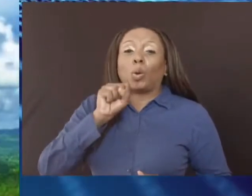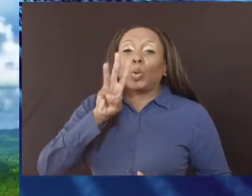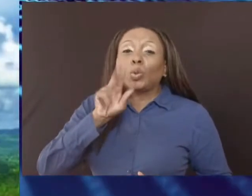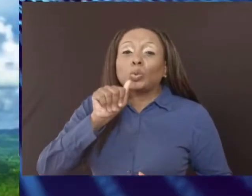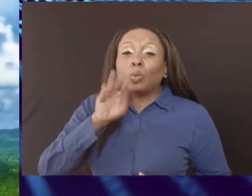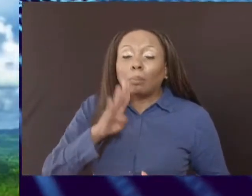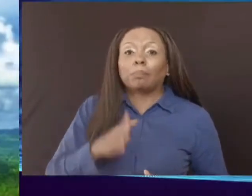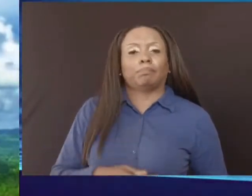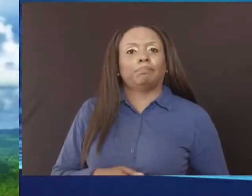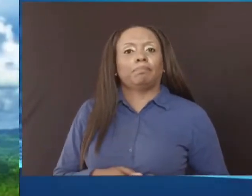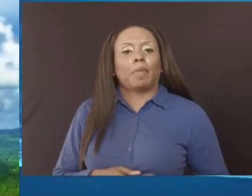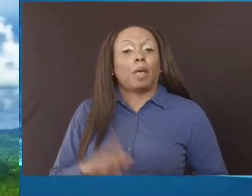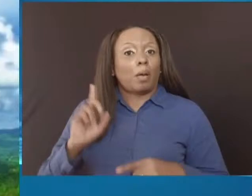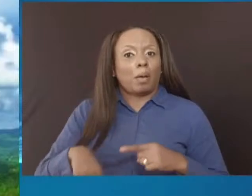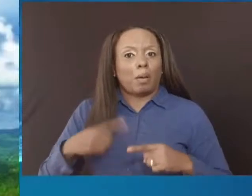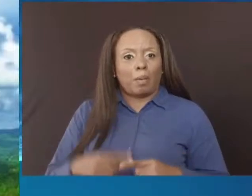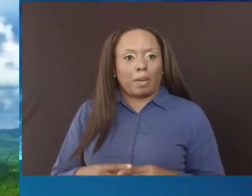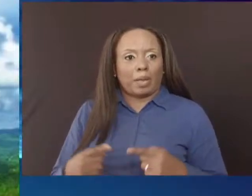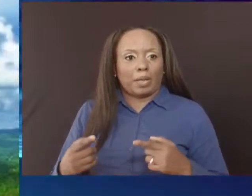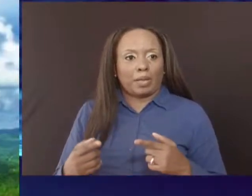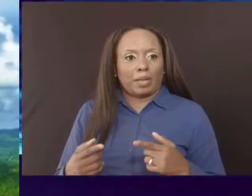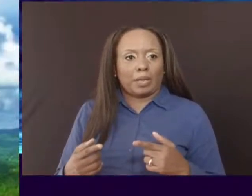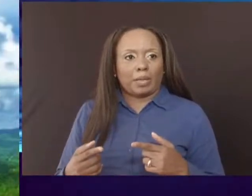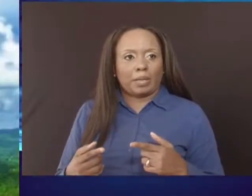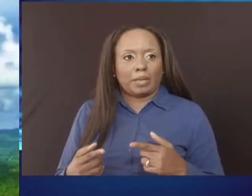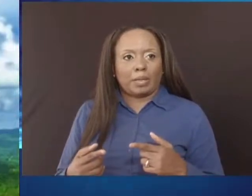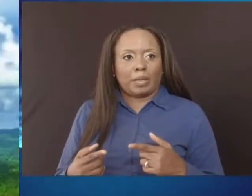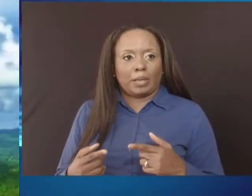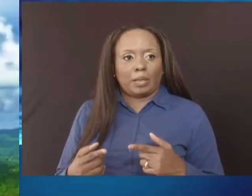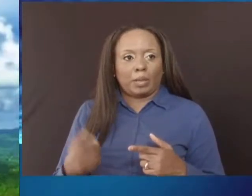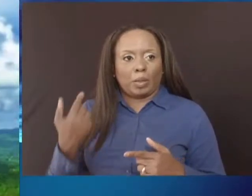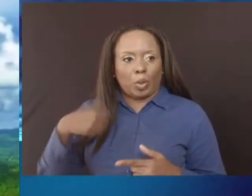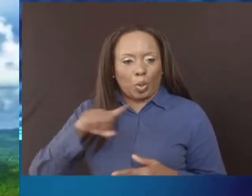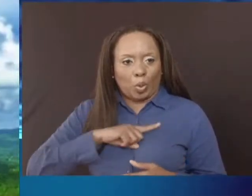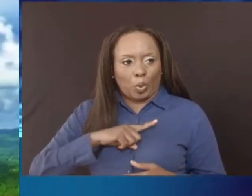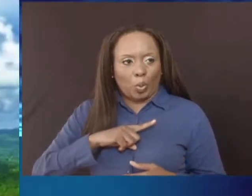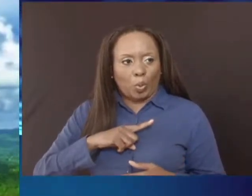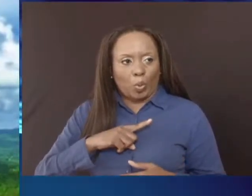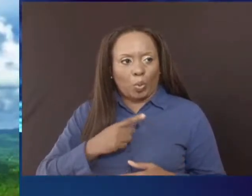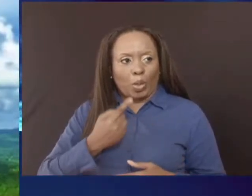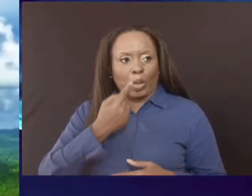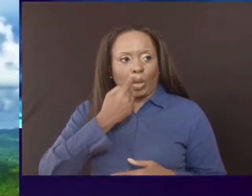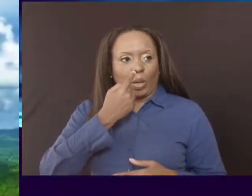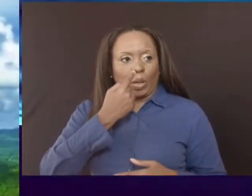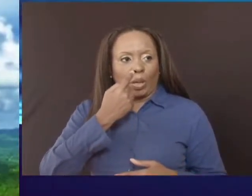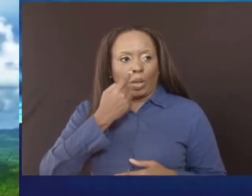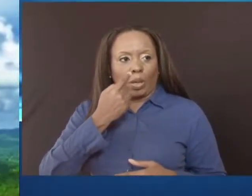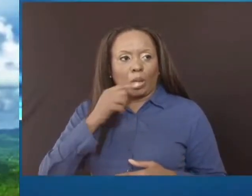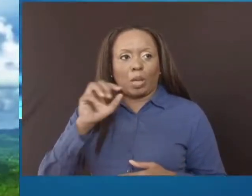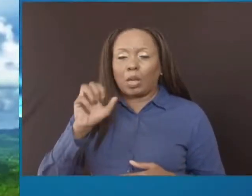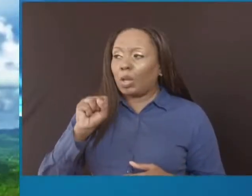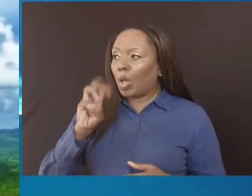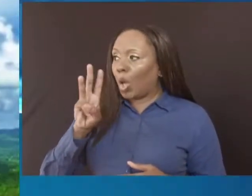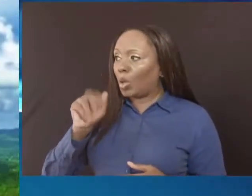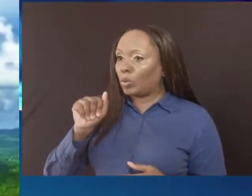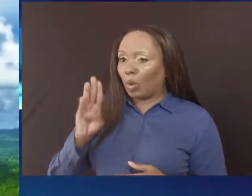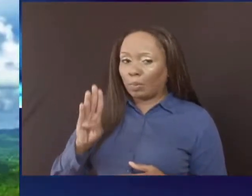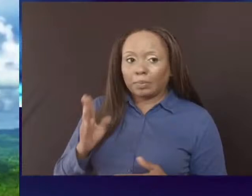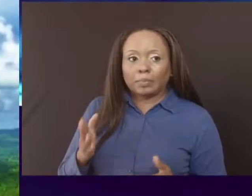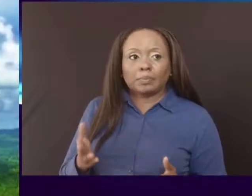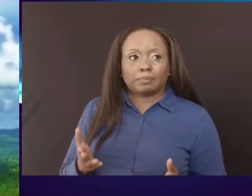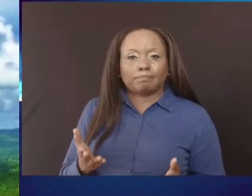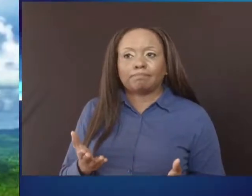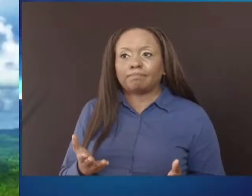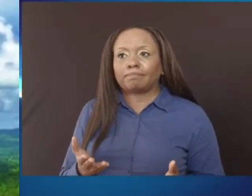that request is then made for us to go in and swab that body is swabbed.